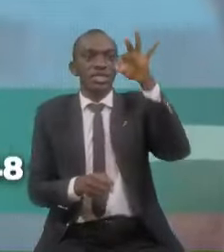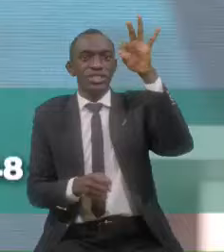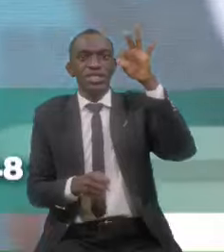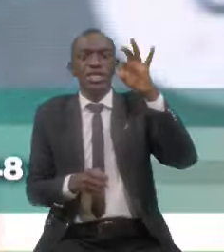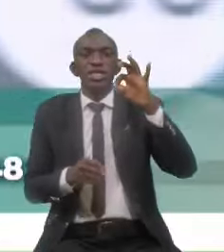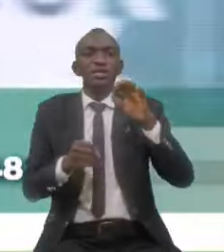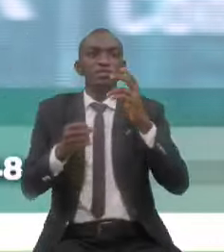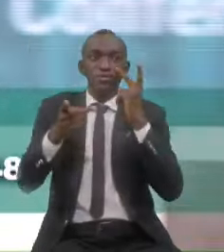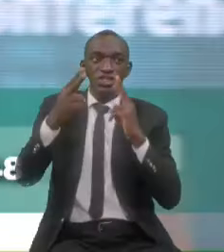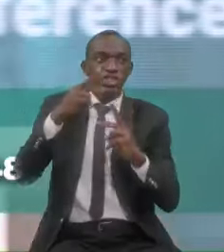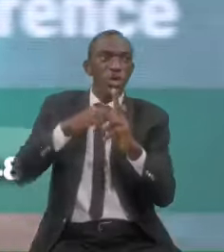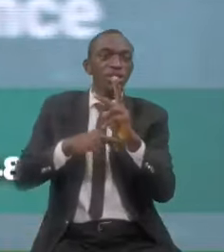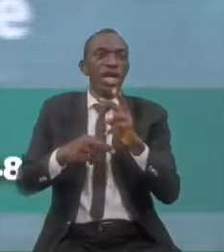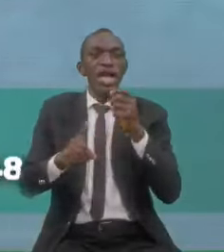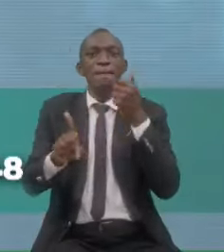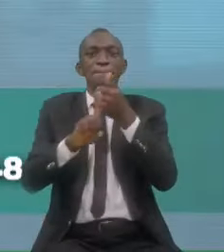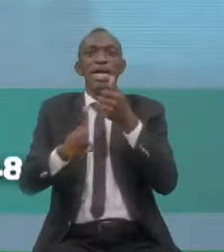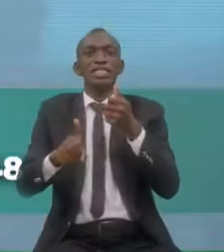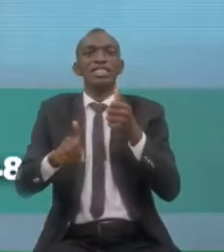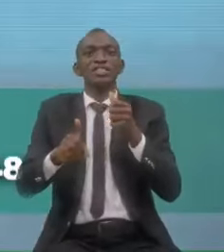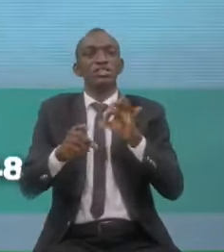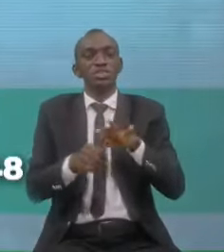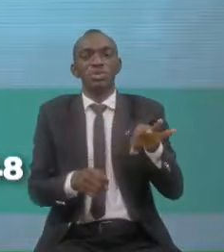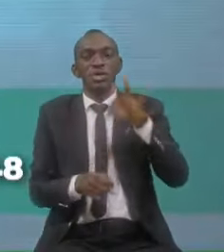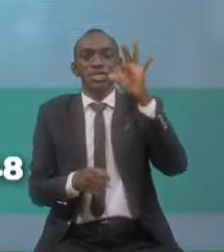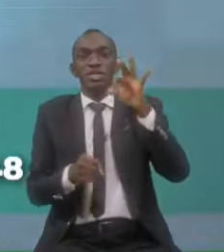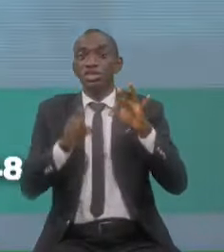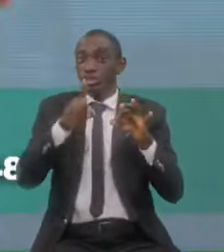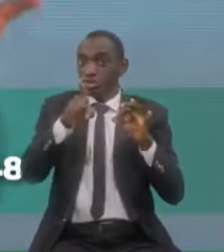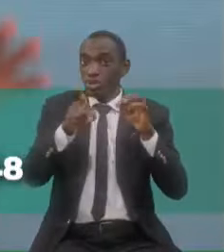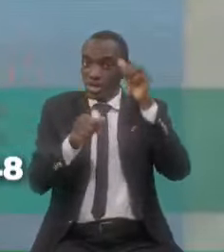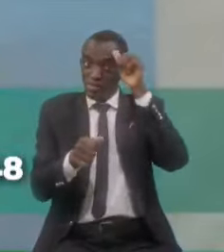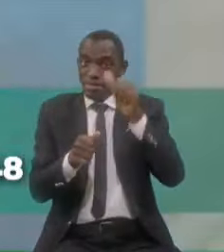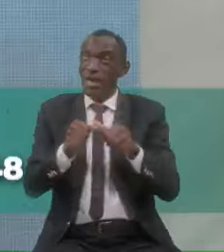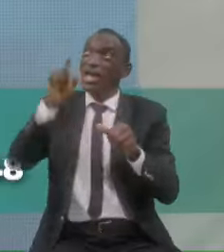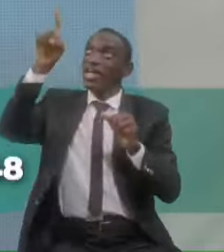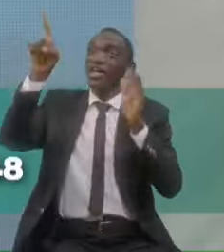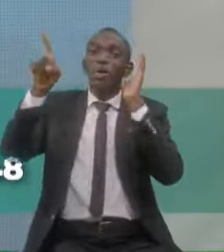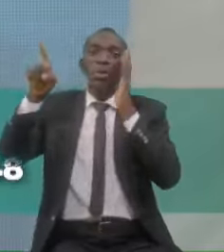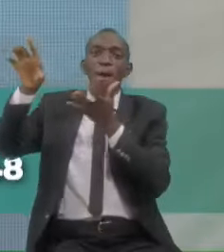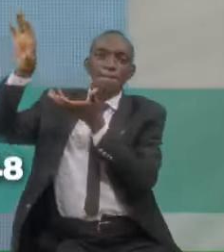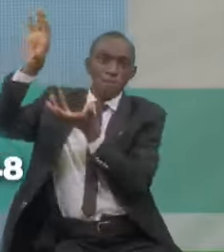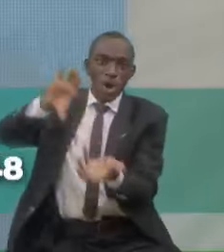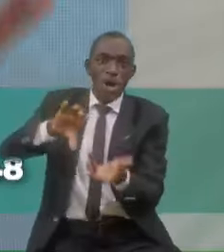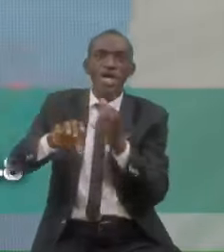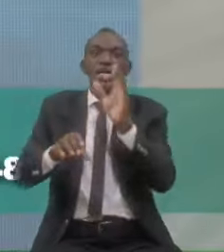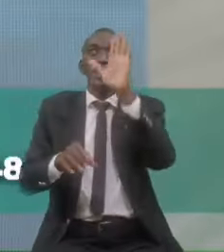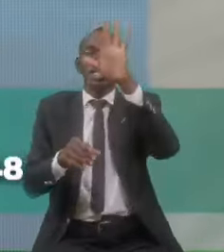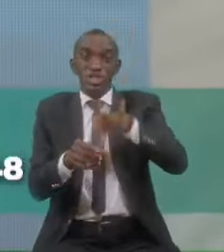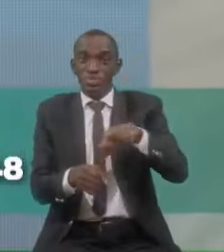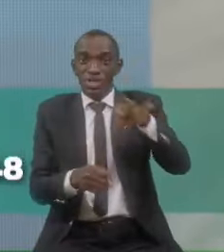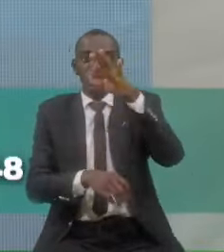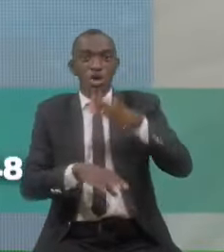imparting Spirit. You remember, He'll pour His Spirit upon us, and then we'll